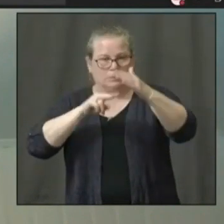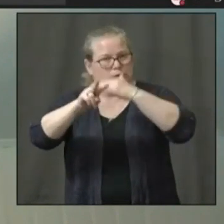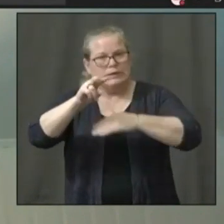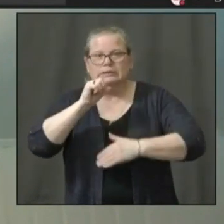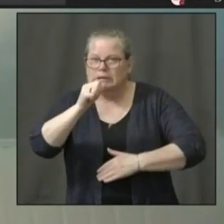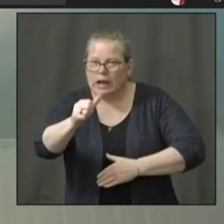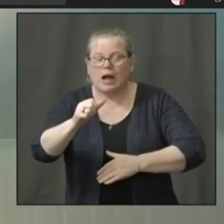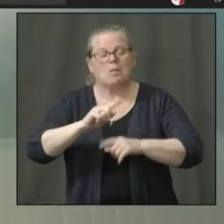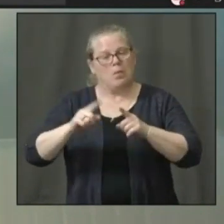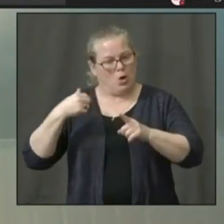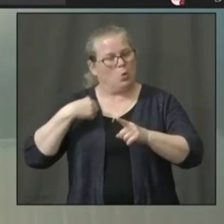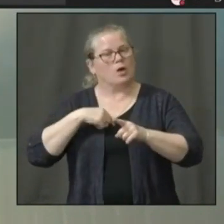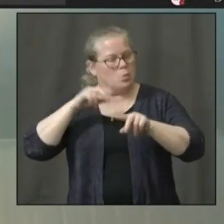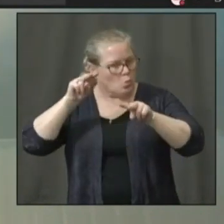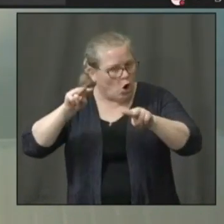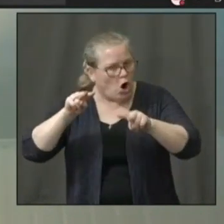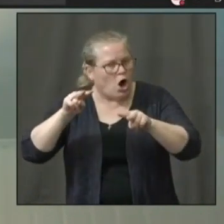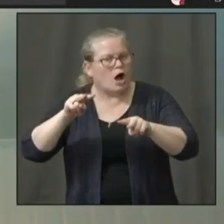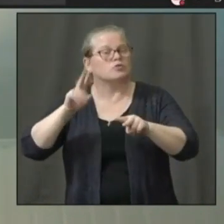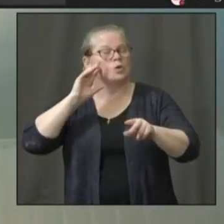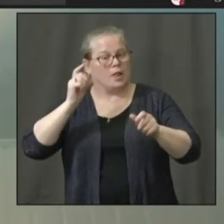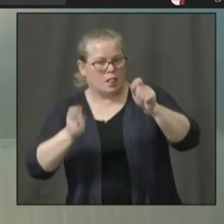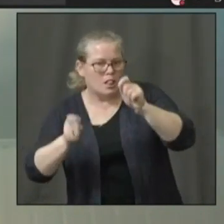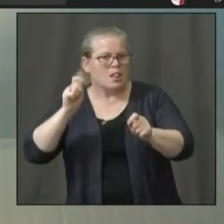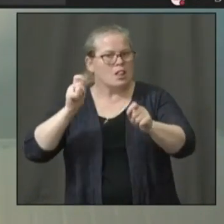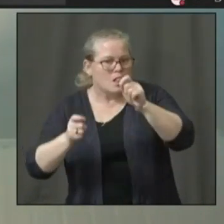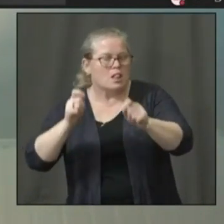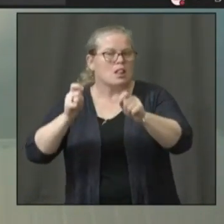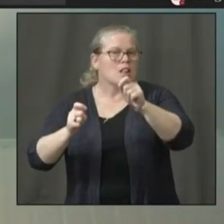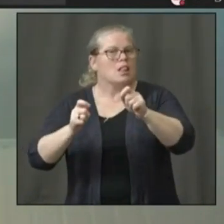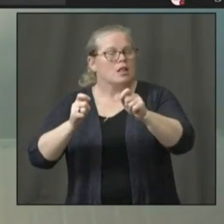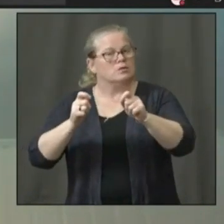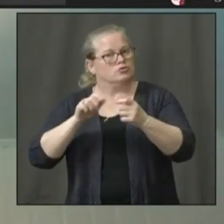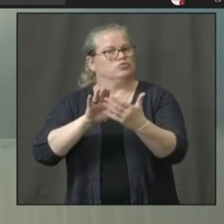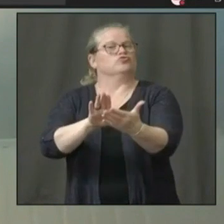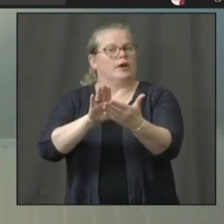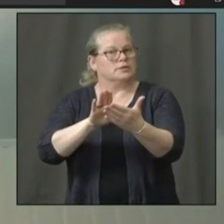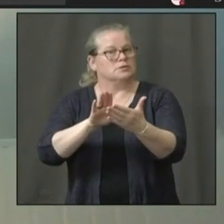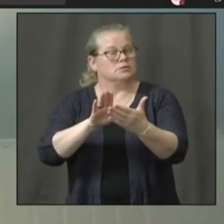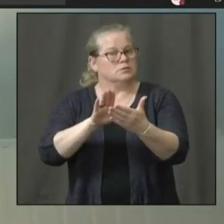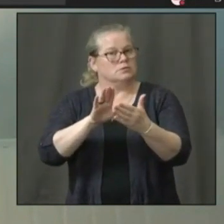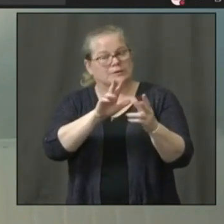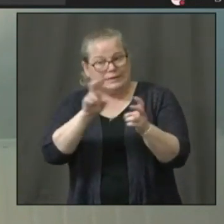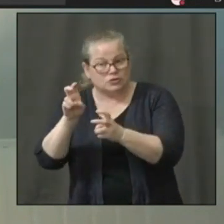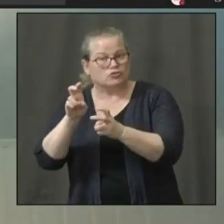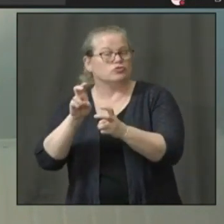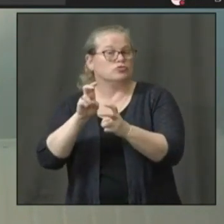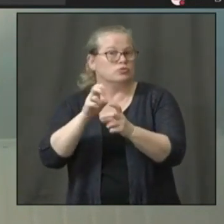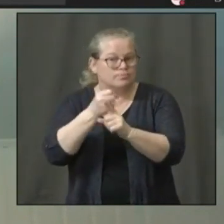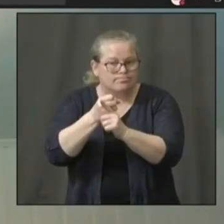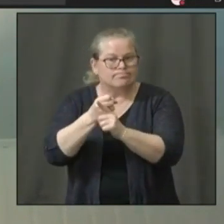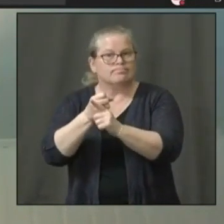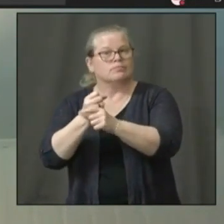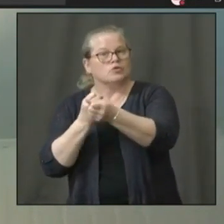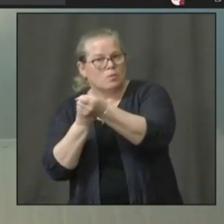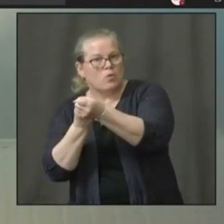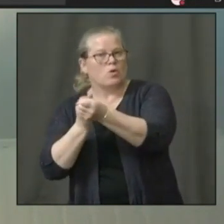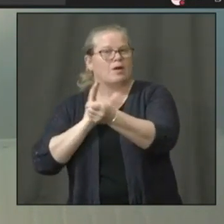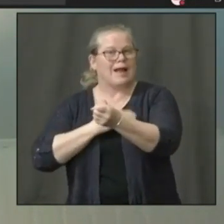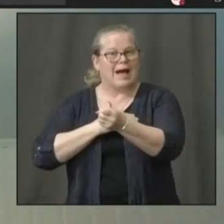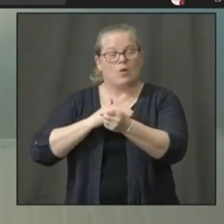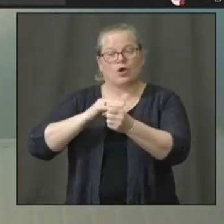flexing and continuing our efforts to address this public health emergency, to support our frontline workers, our public health